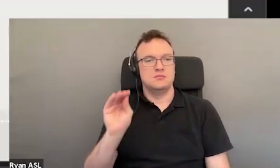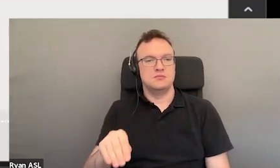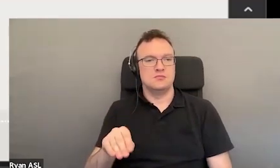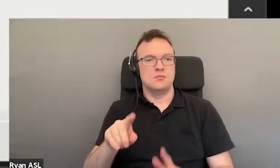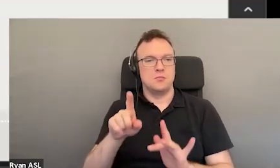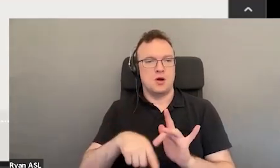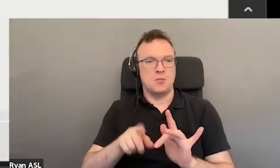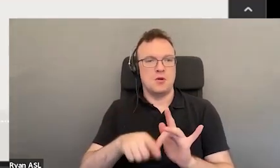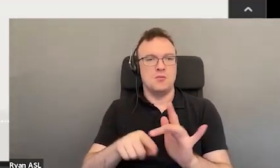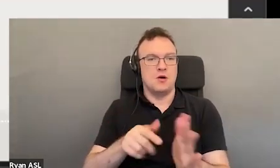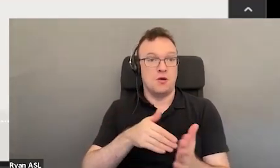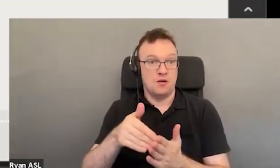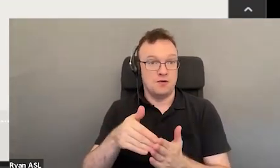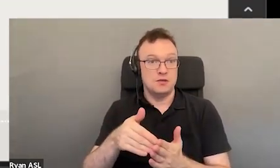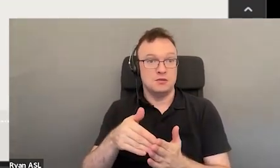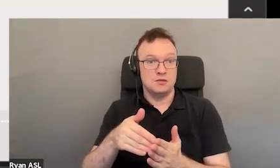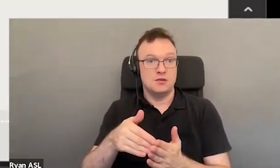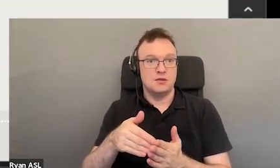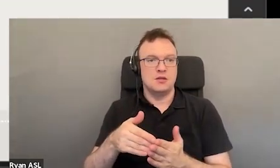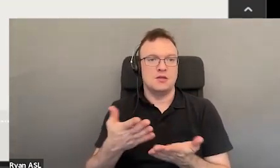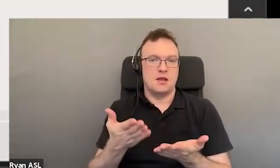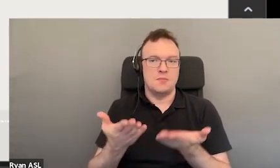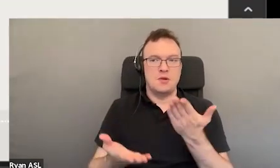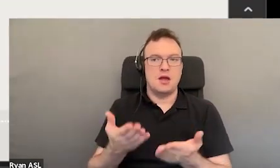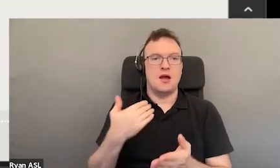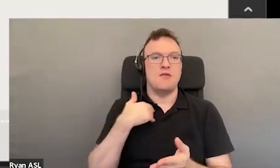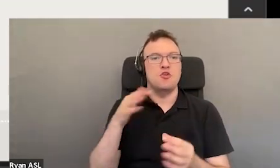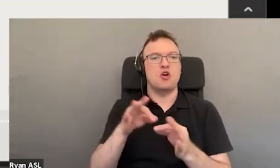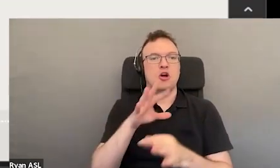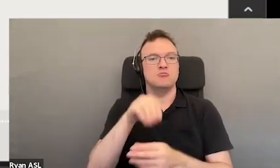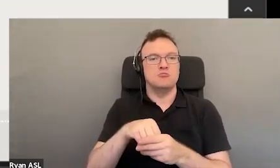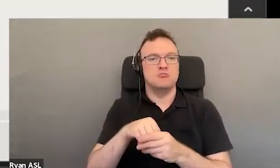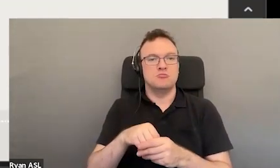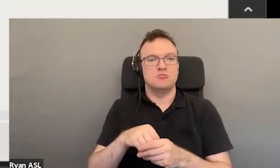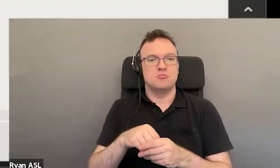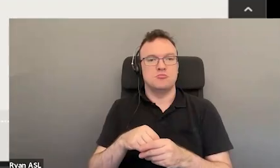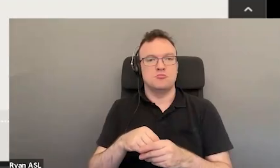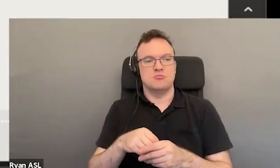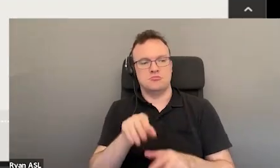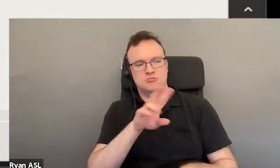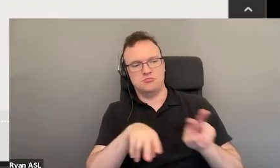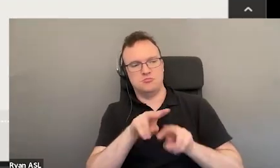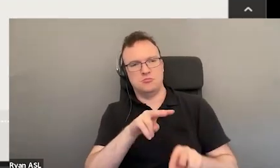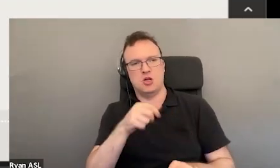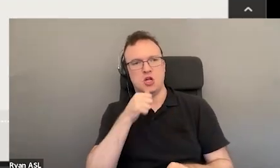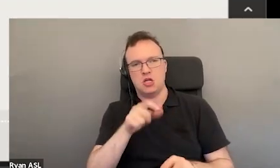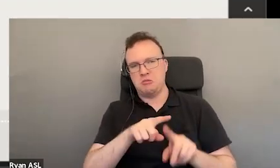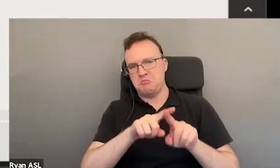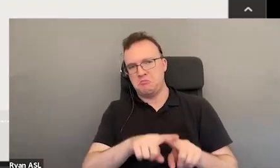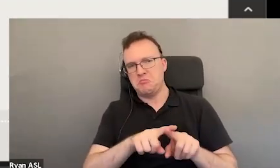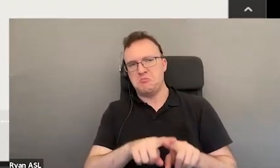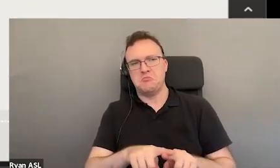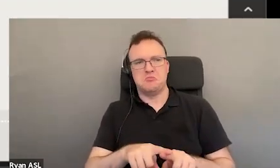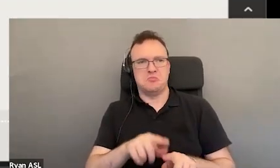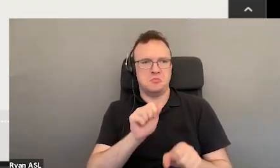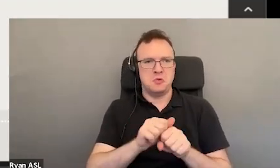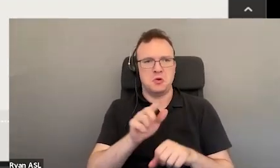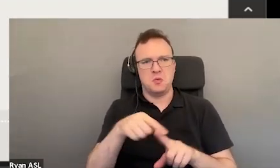absenteeism, and that may be costly or result in being reliable in terms of having labor available when it's